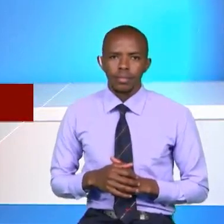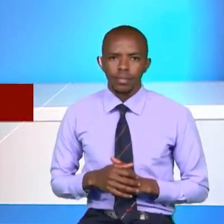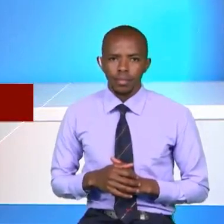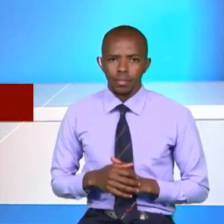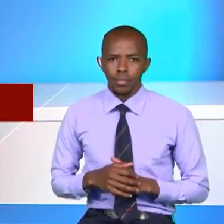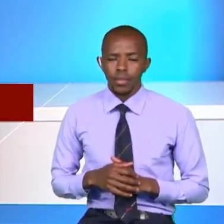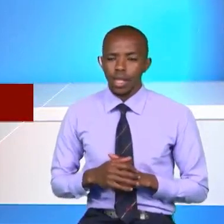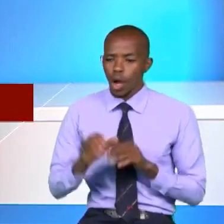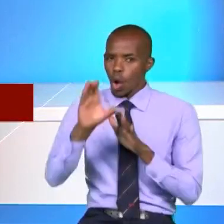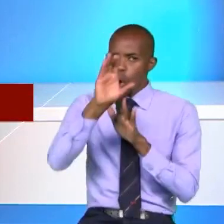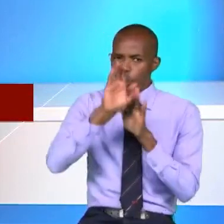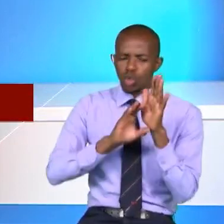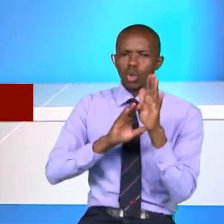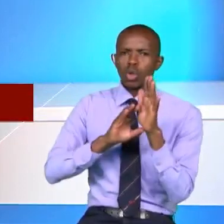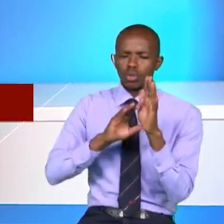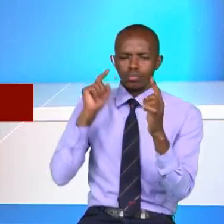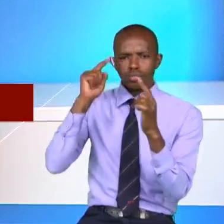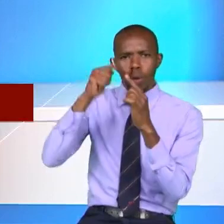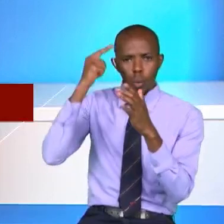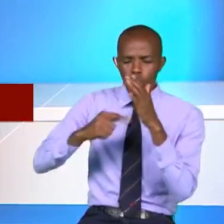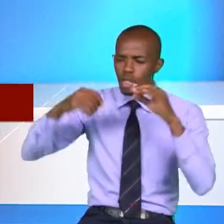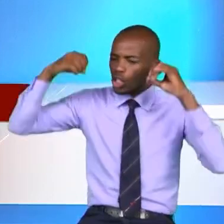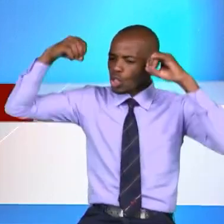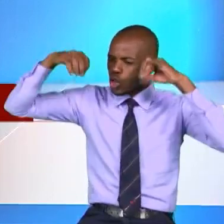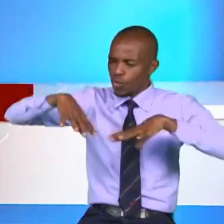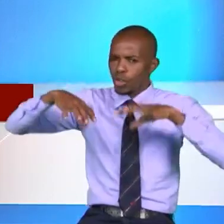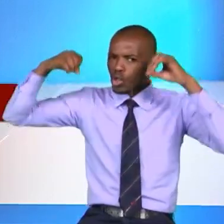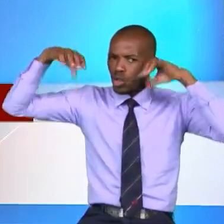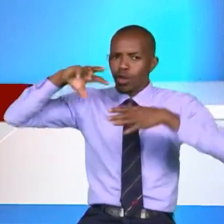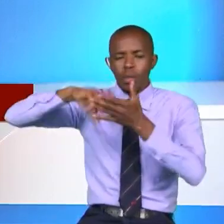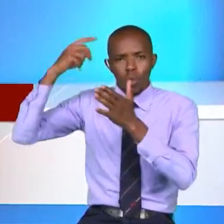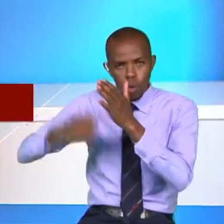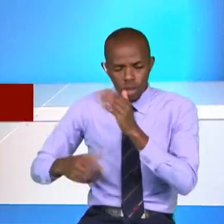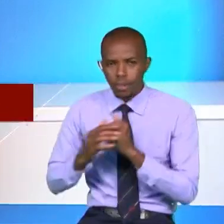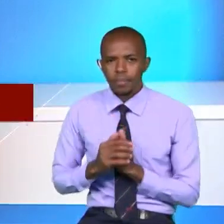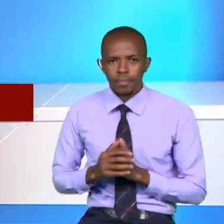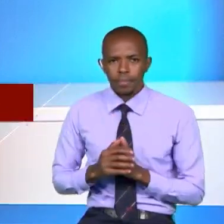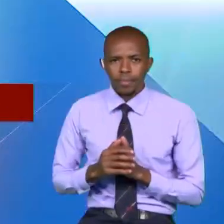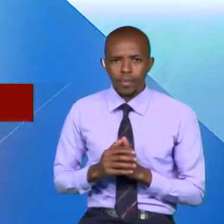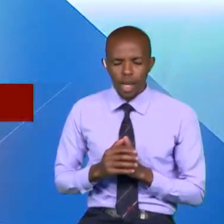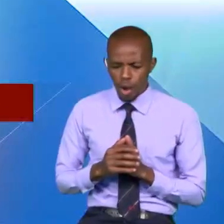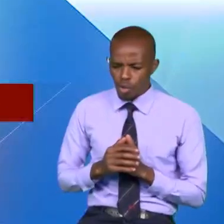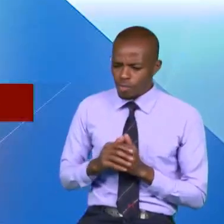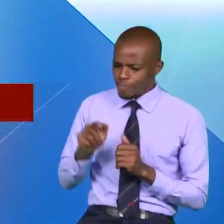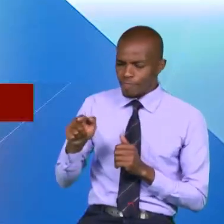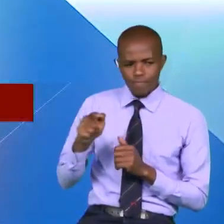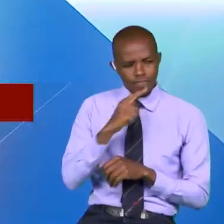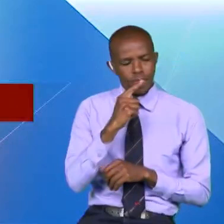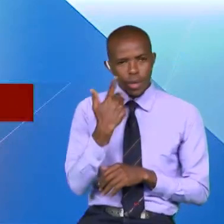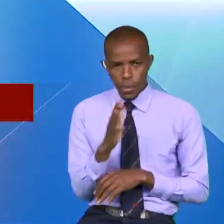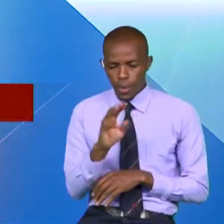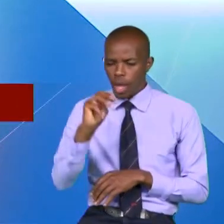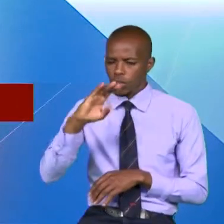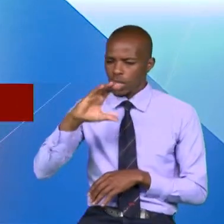the spirit of the constitution was about devolution. And what does devolution mean? Resources trickling down, you know, to that level that he's talked about, the